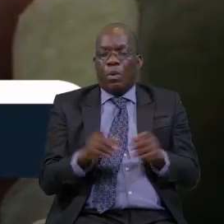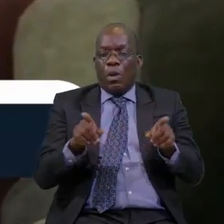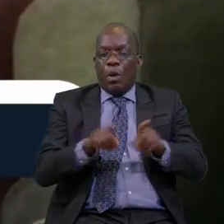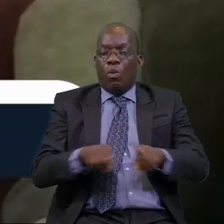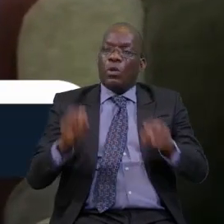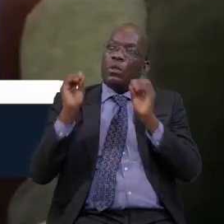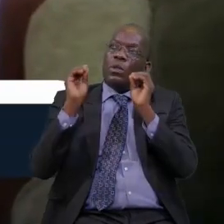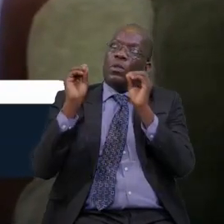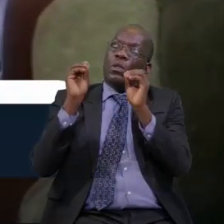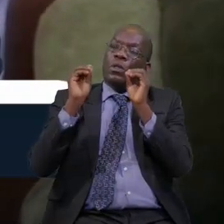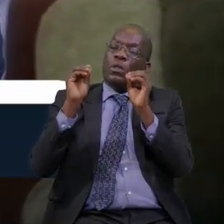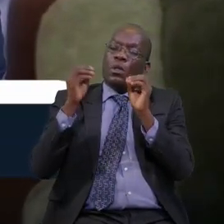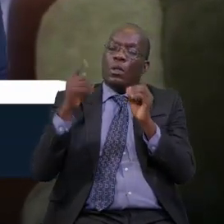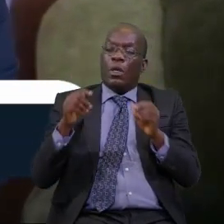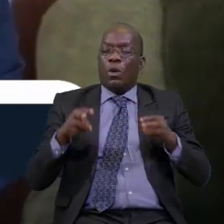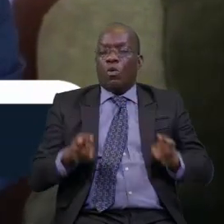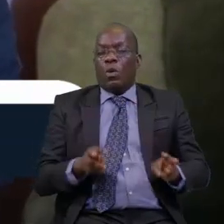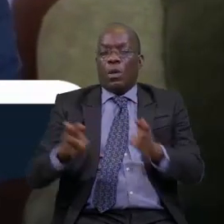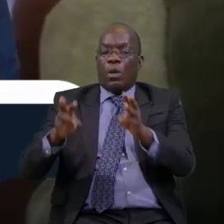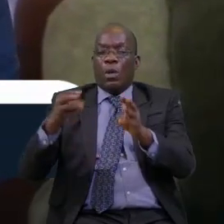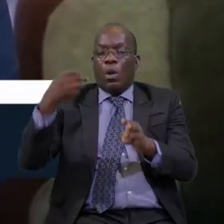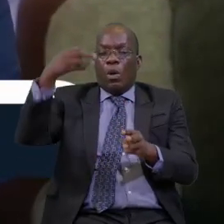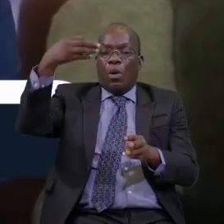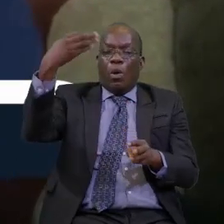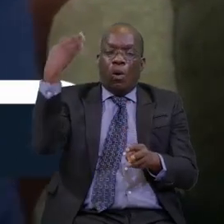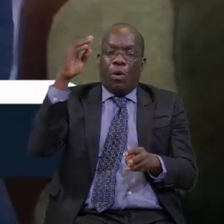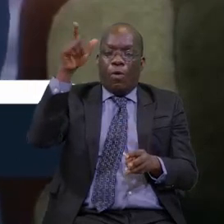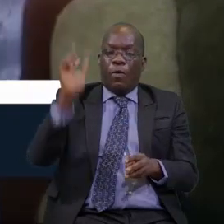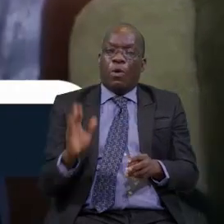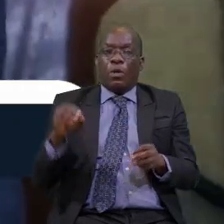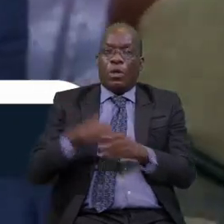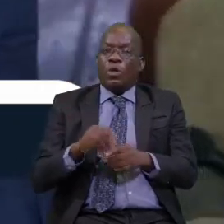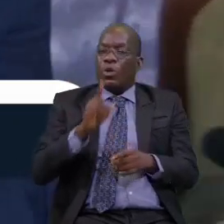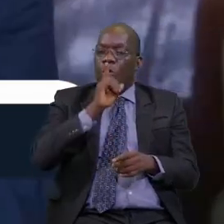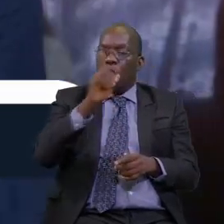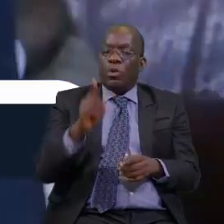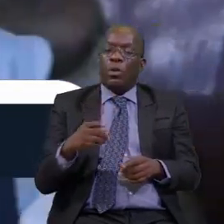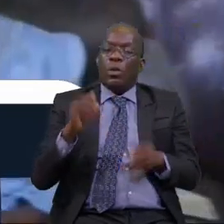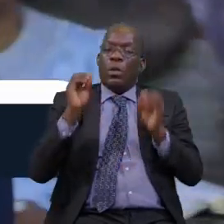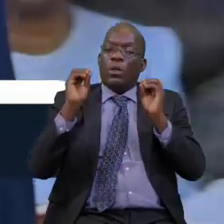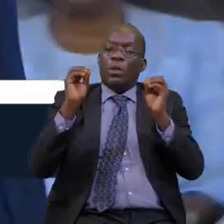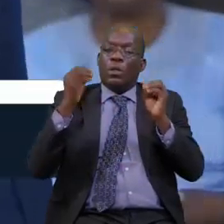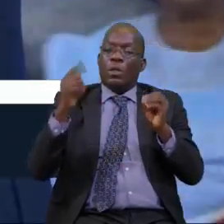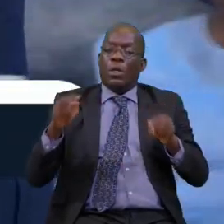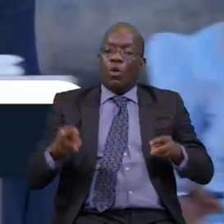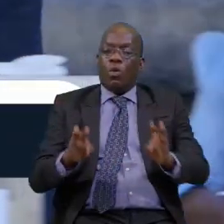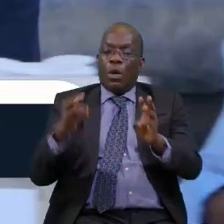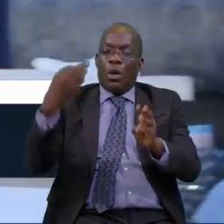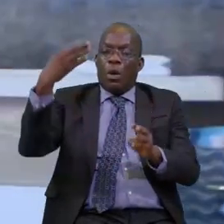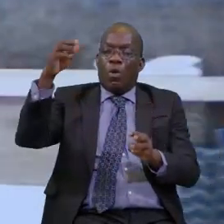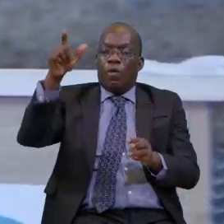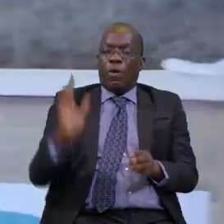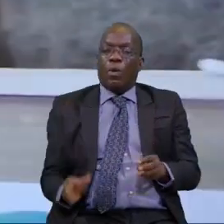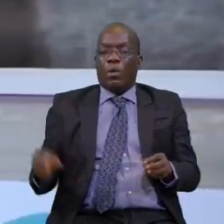the way of God in truth. Teachest the way of God